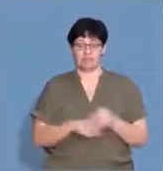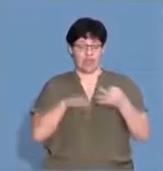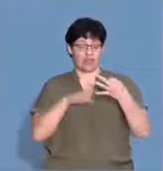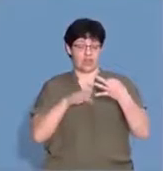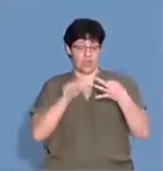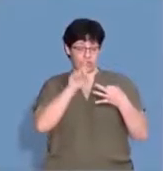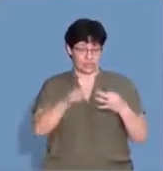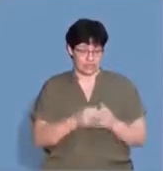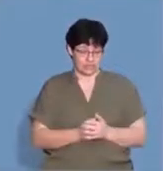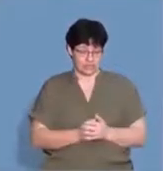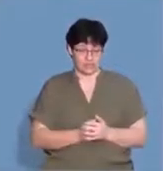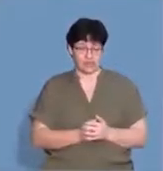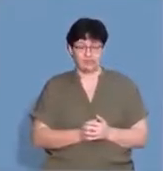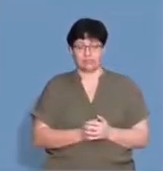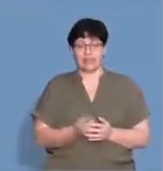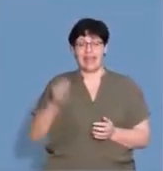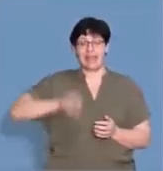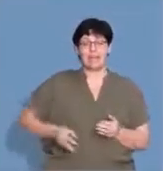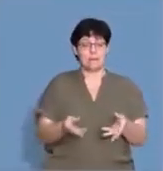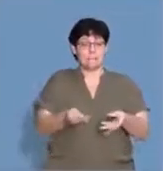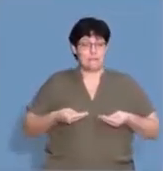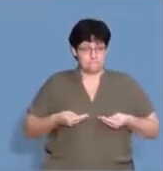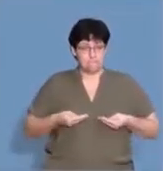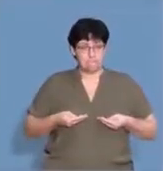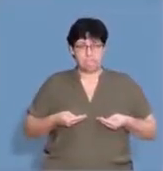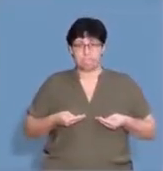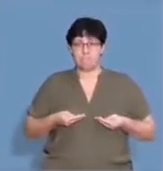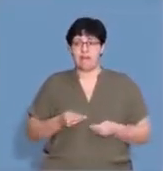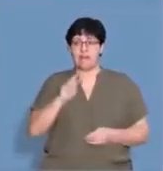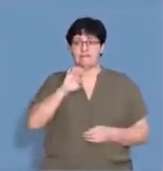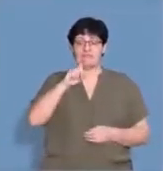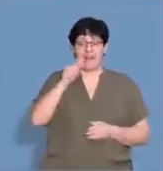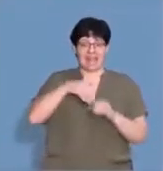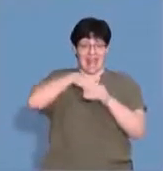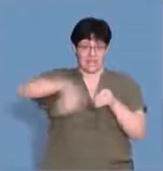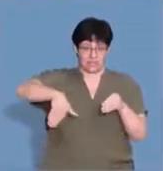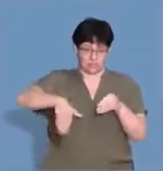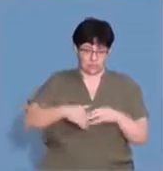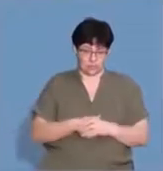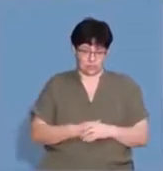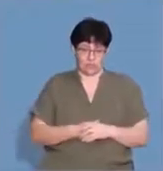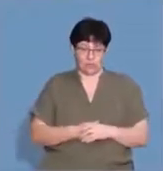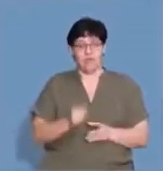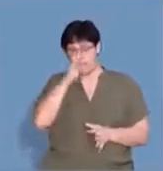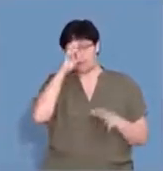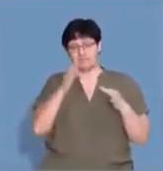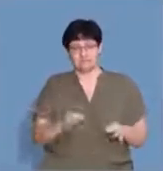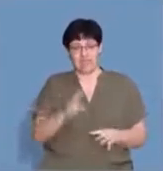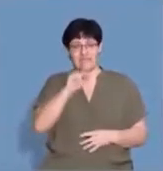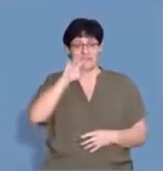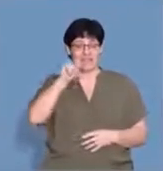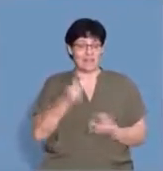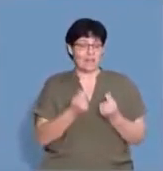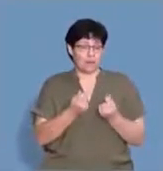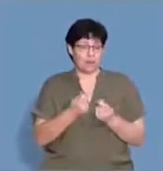The next part says the income received is VAT exclusive. Determine the VAT